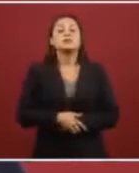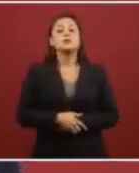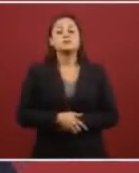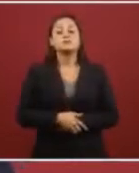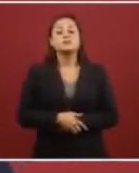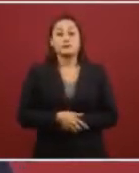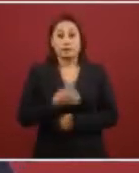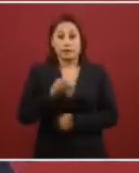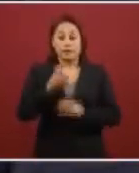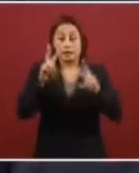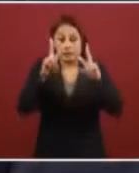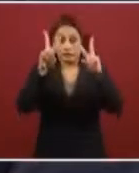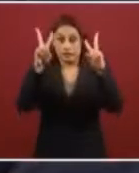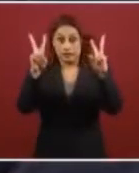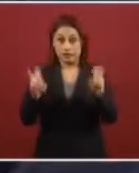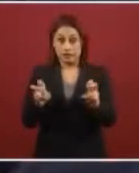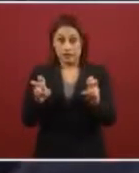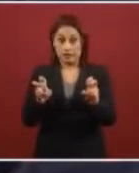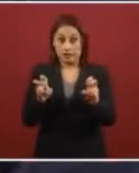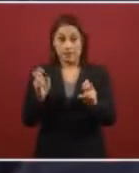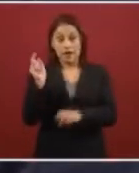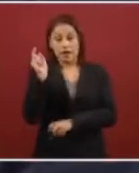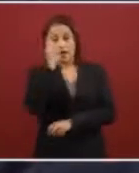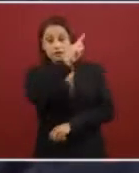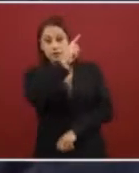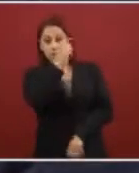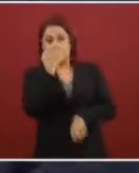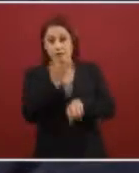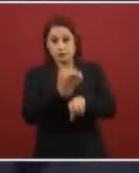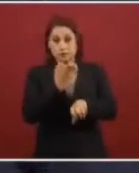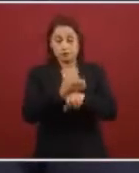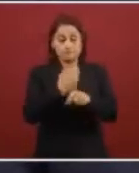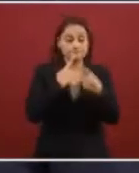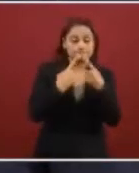debatiendo has been debated in the U.S.